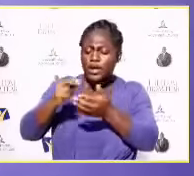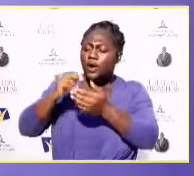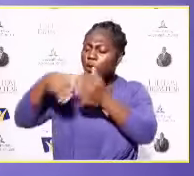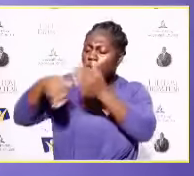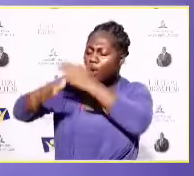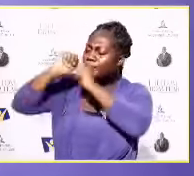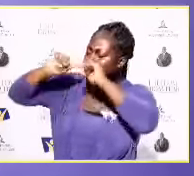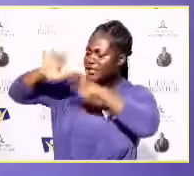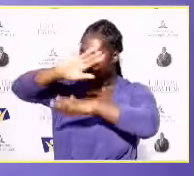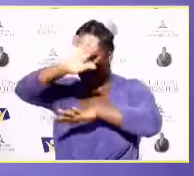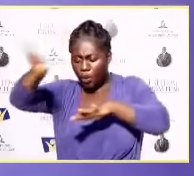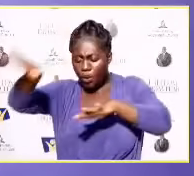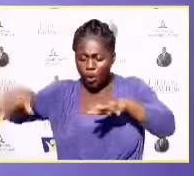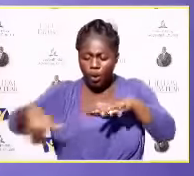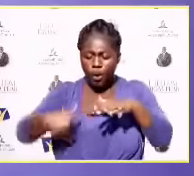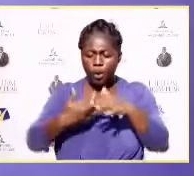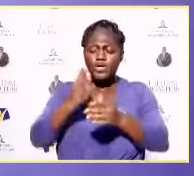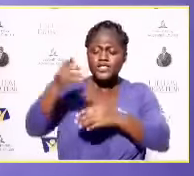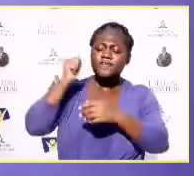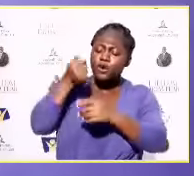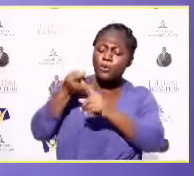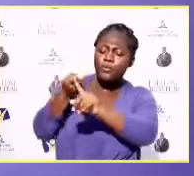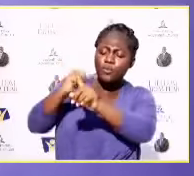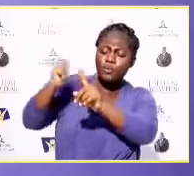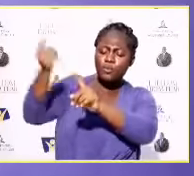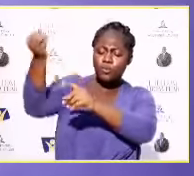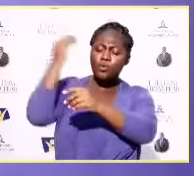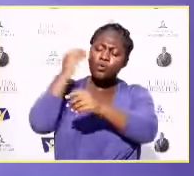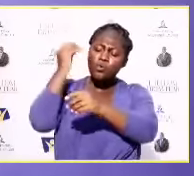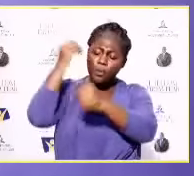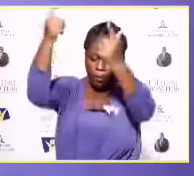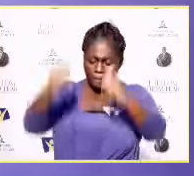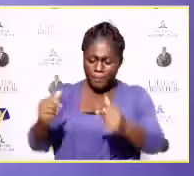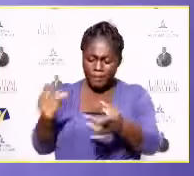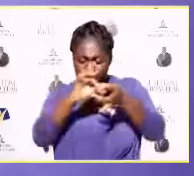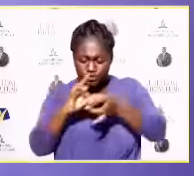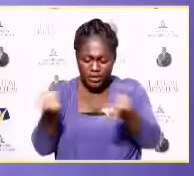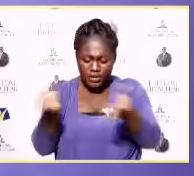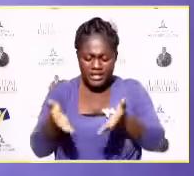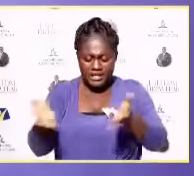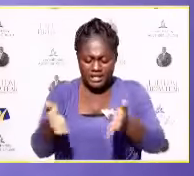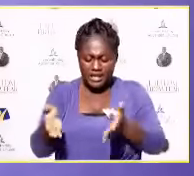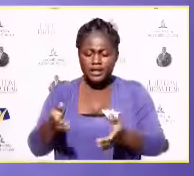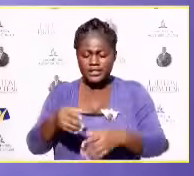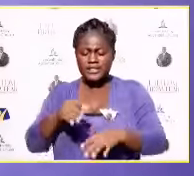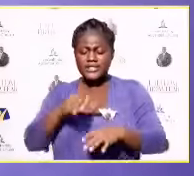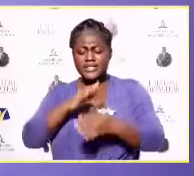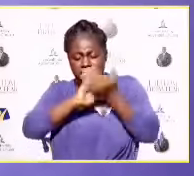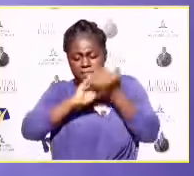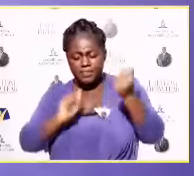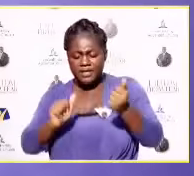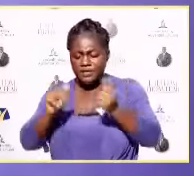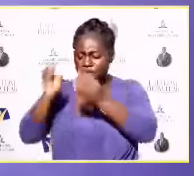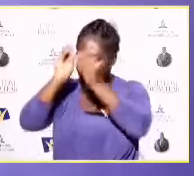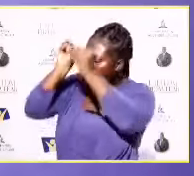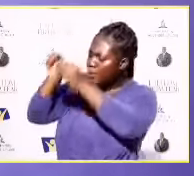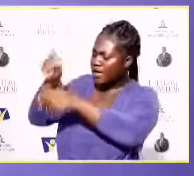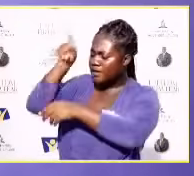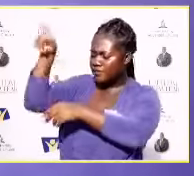Father. And as they leave for their homes, let them leave determined that they will obey you. Bless them, sustain them, I